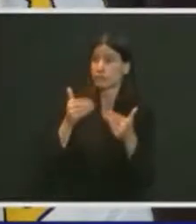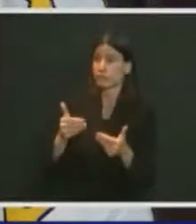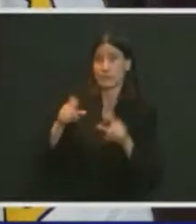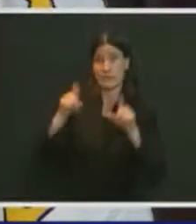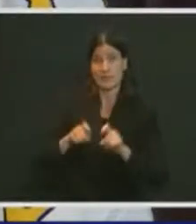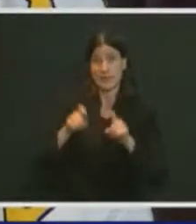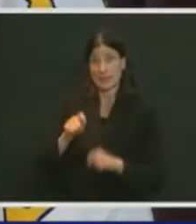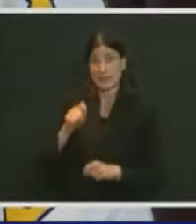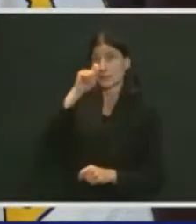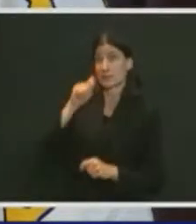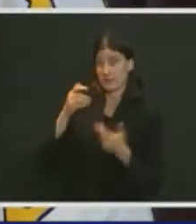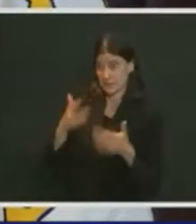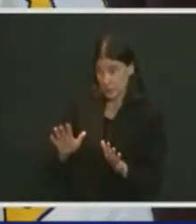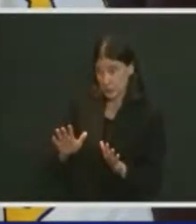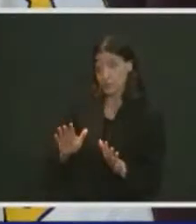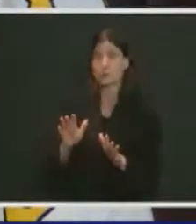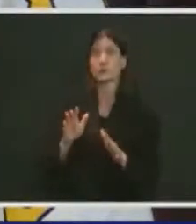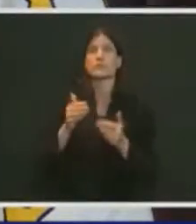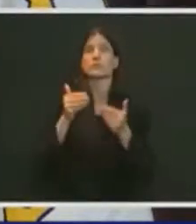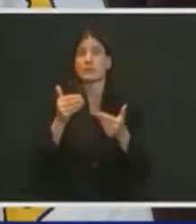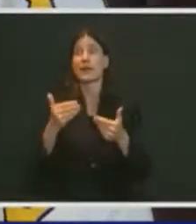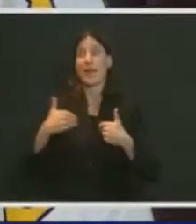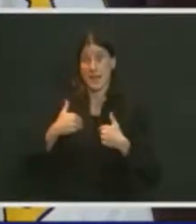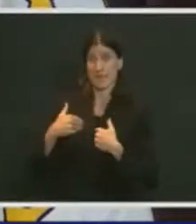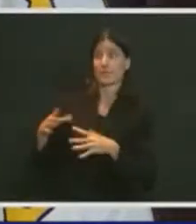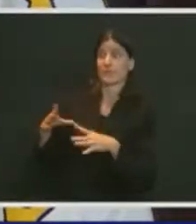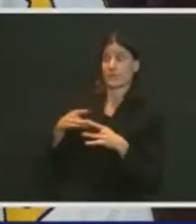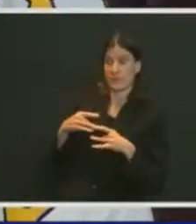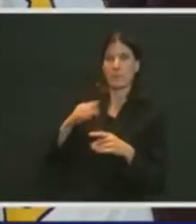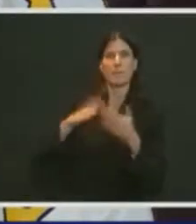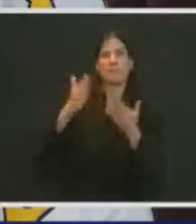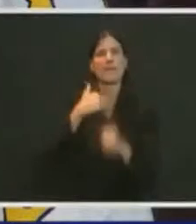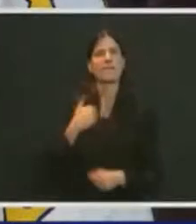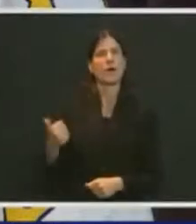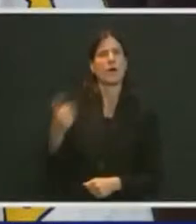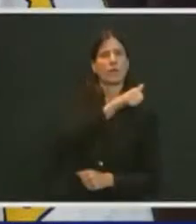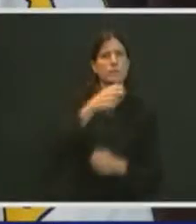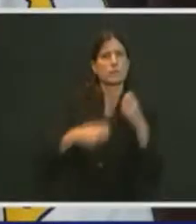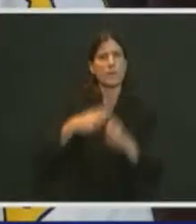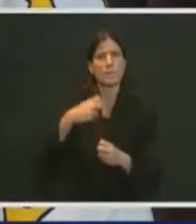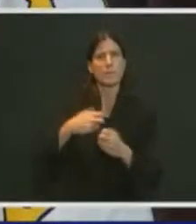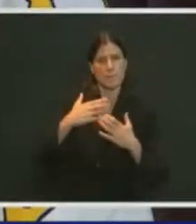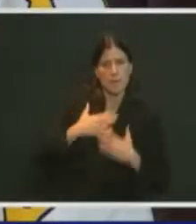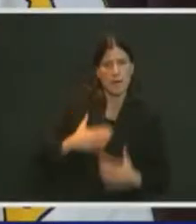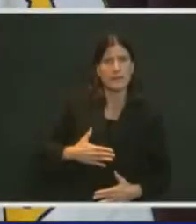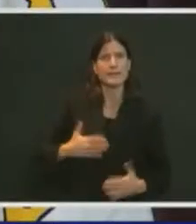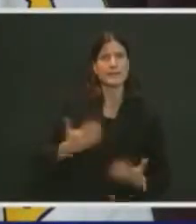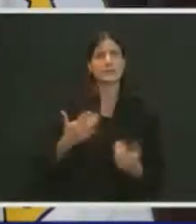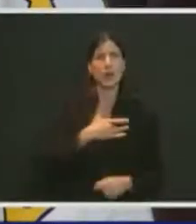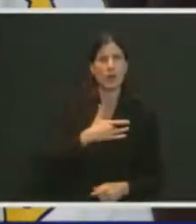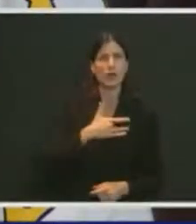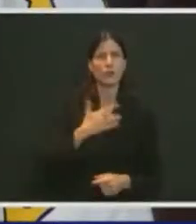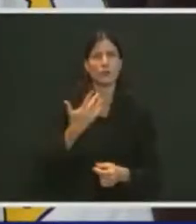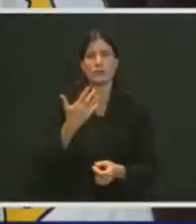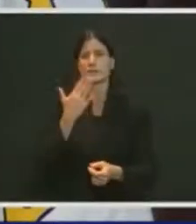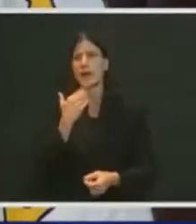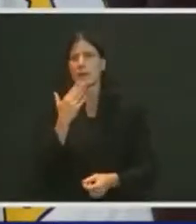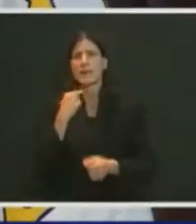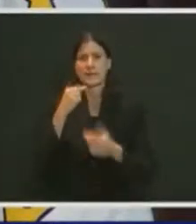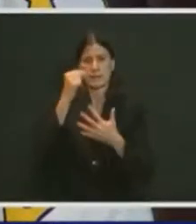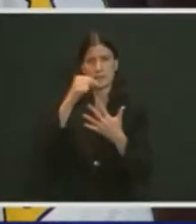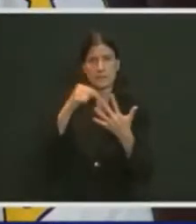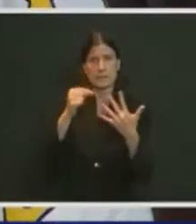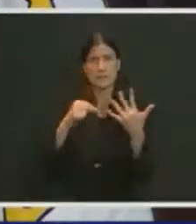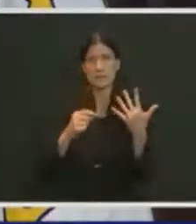test result says, it is extremely important for people to stay home and self-isolate if they